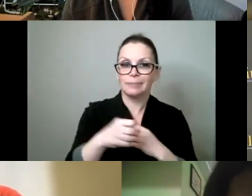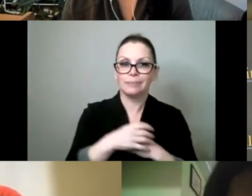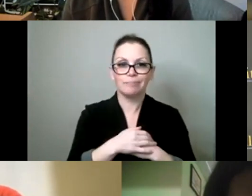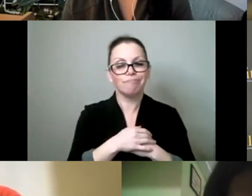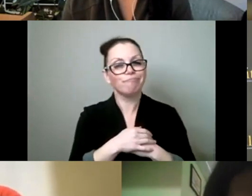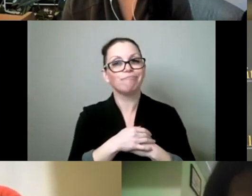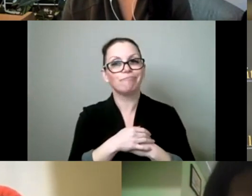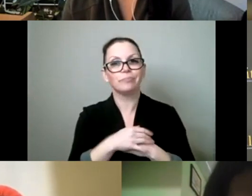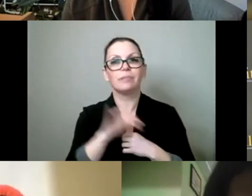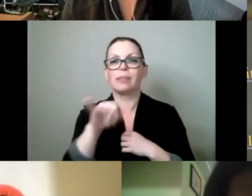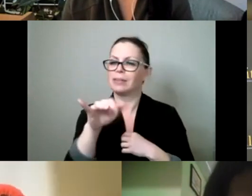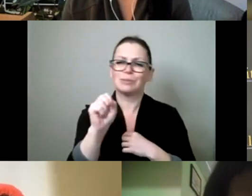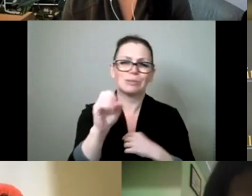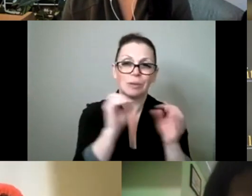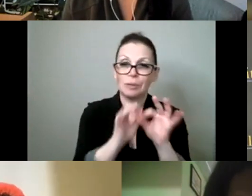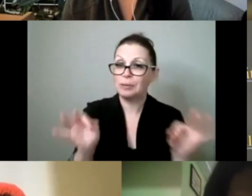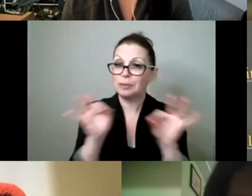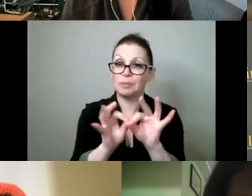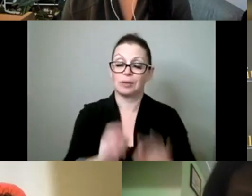so important.